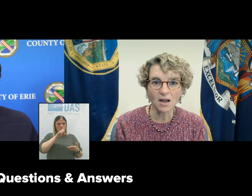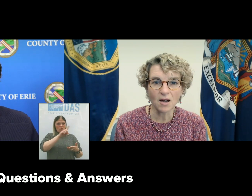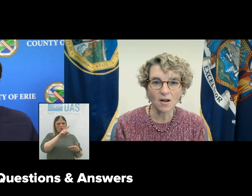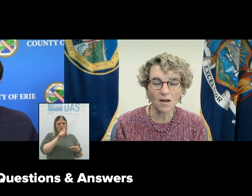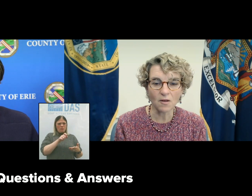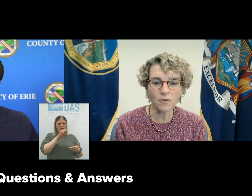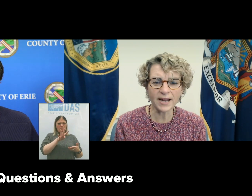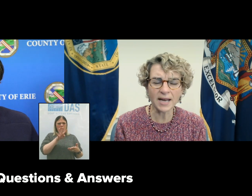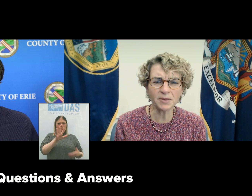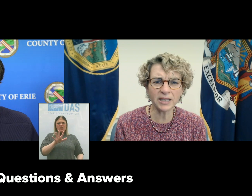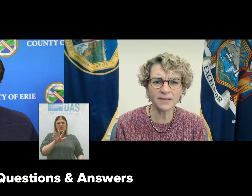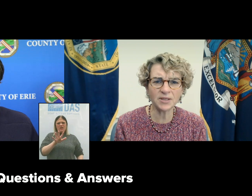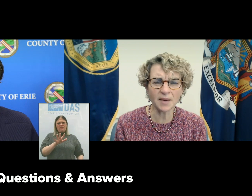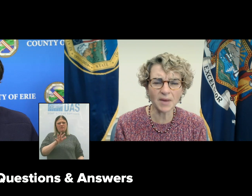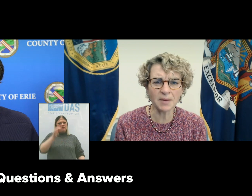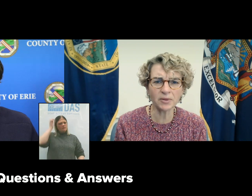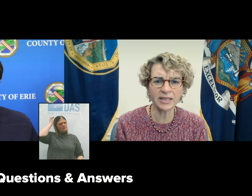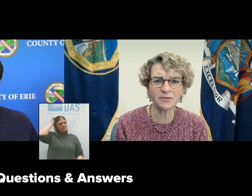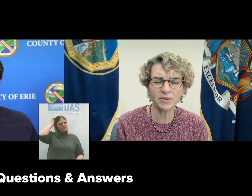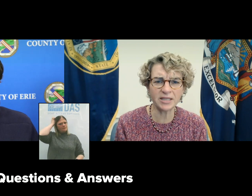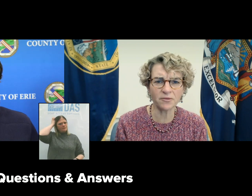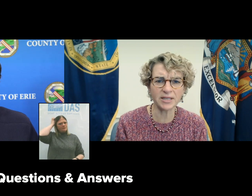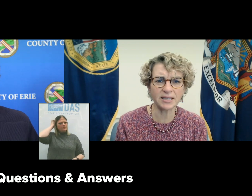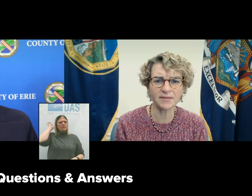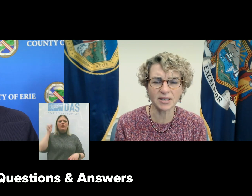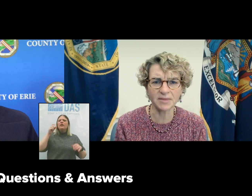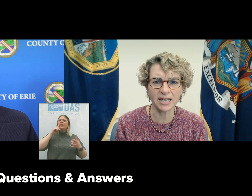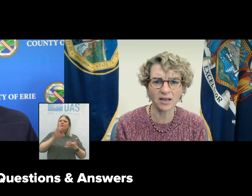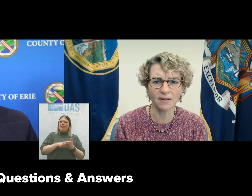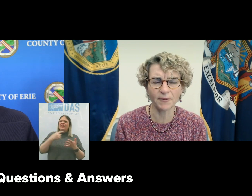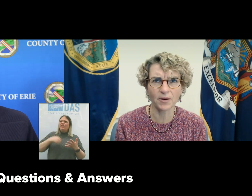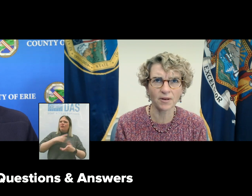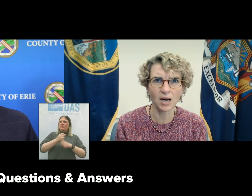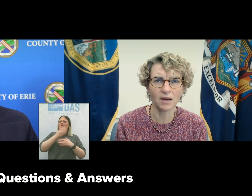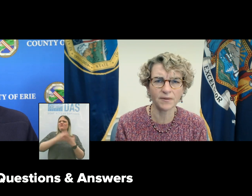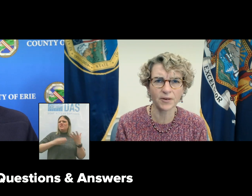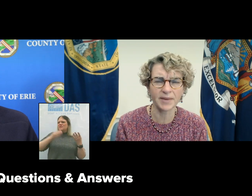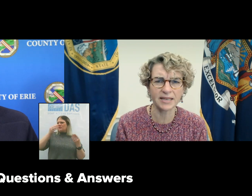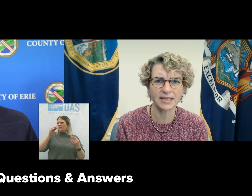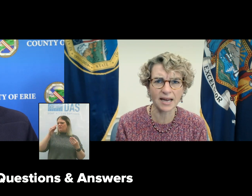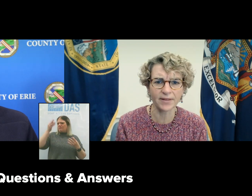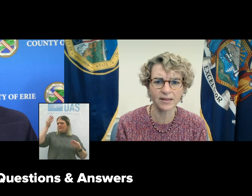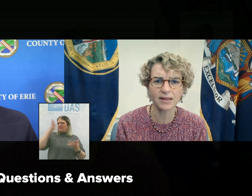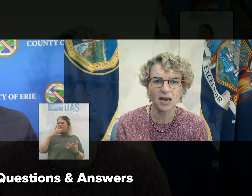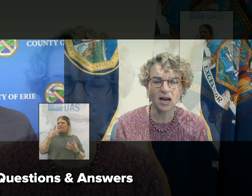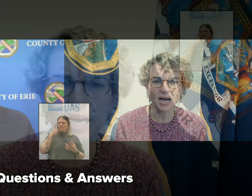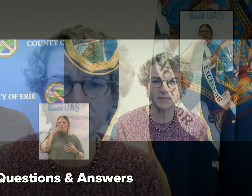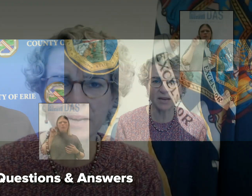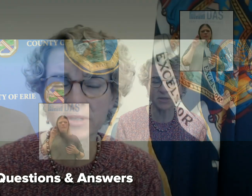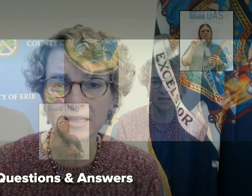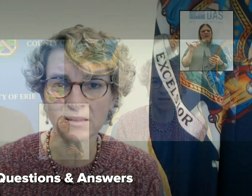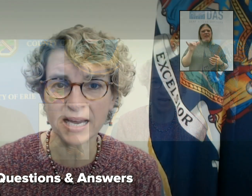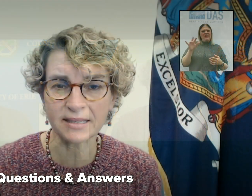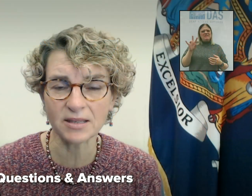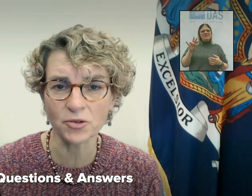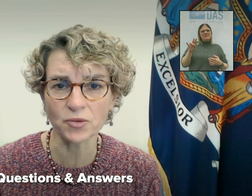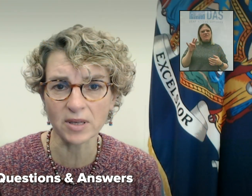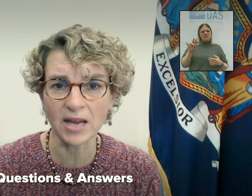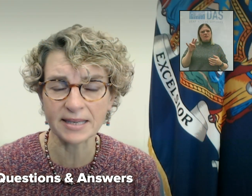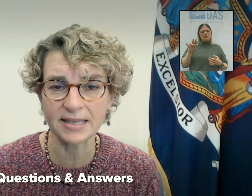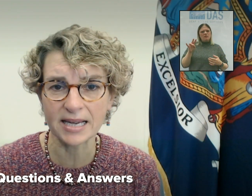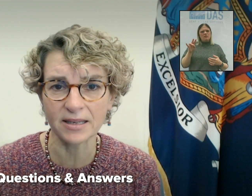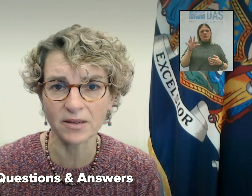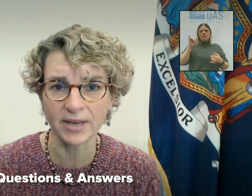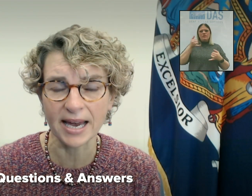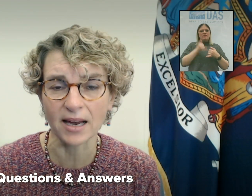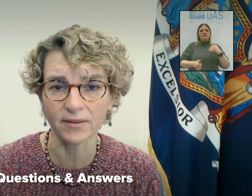1.45. Right, I believed we did receive some data for May 7th. Those were the